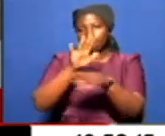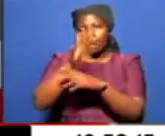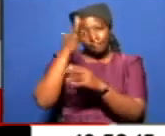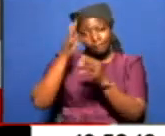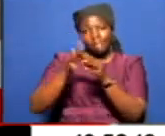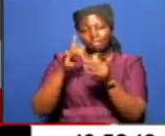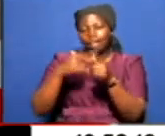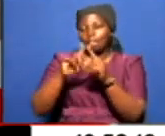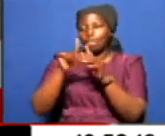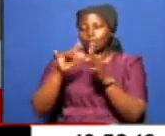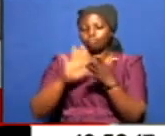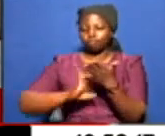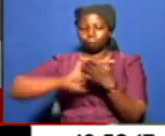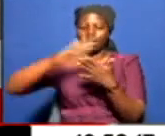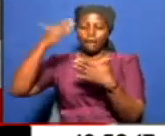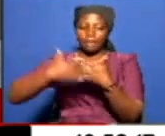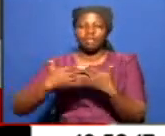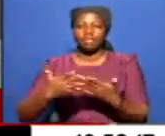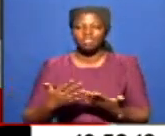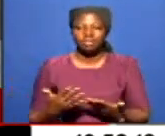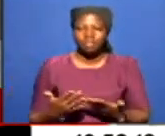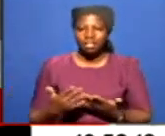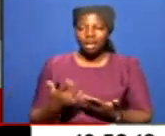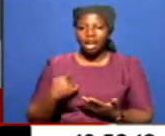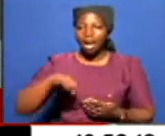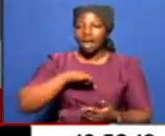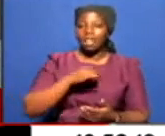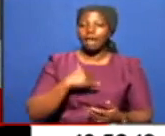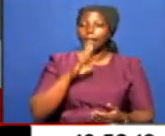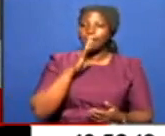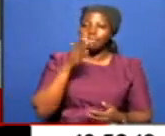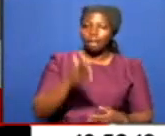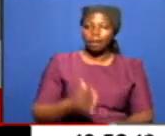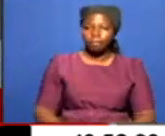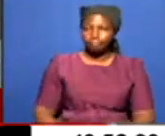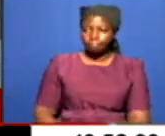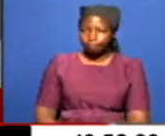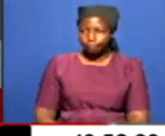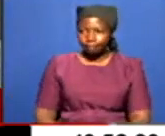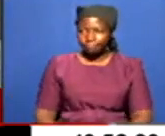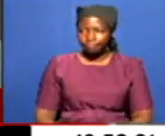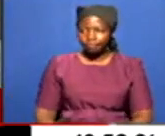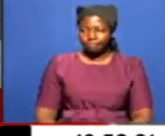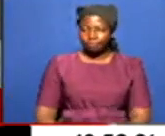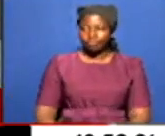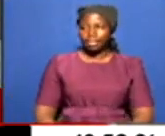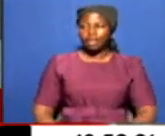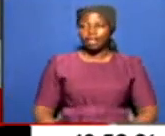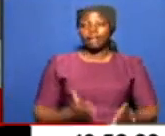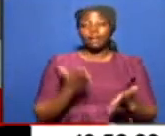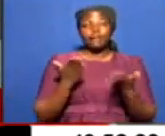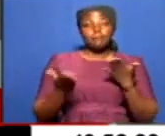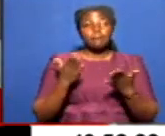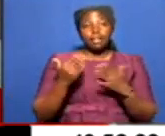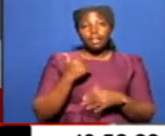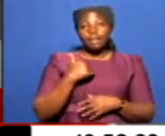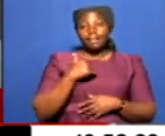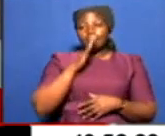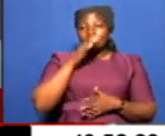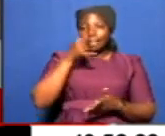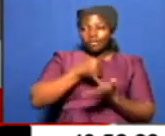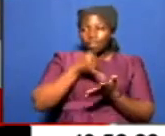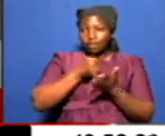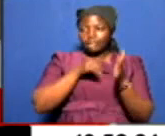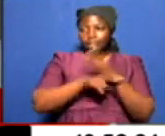rehabilitate them. They have been there, excuse me. So they have probably been involved in